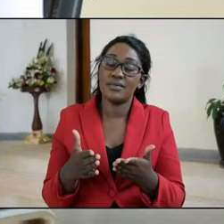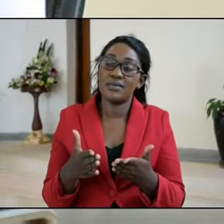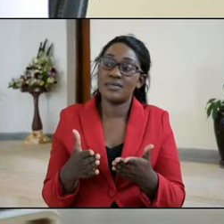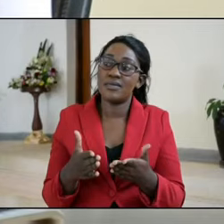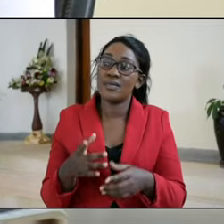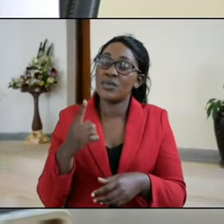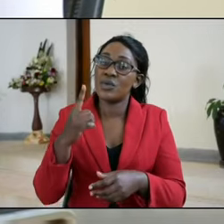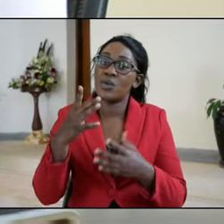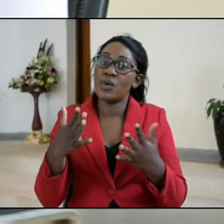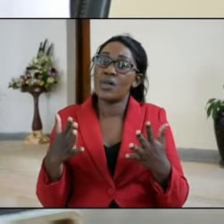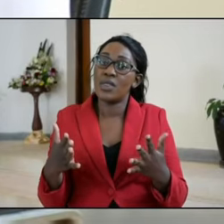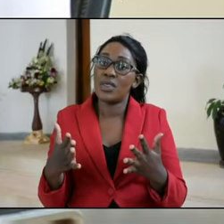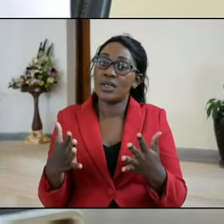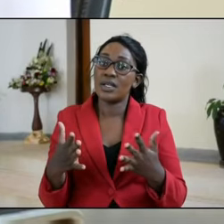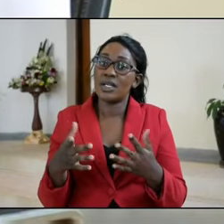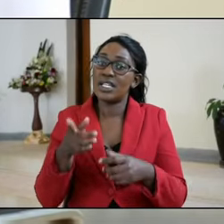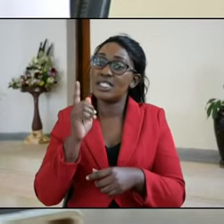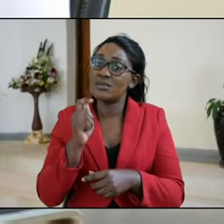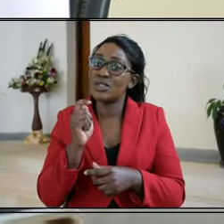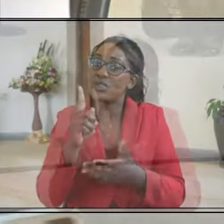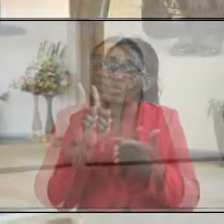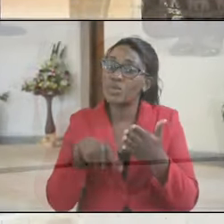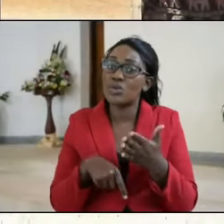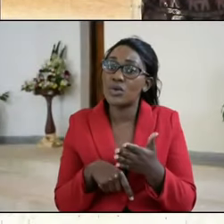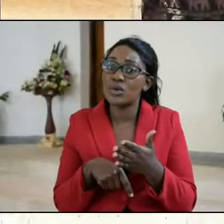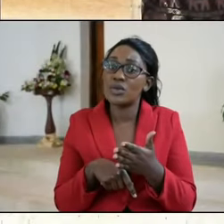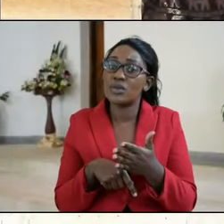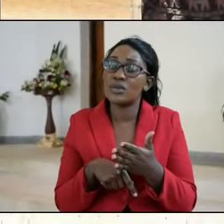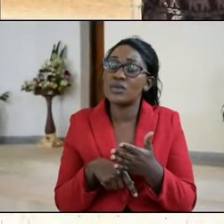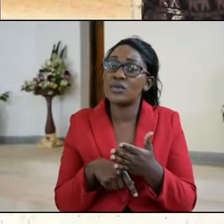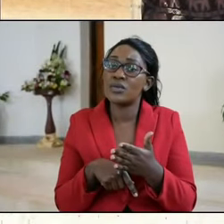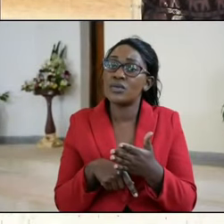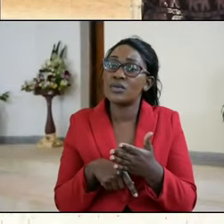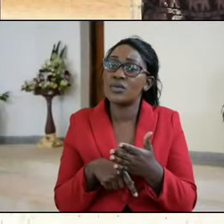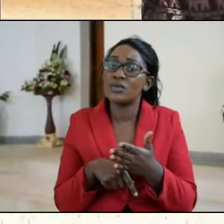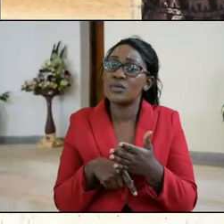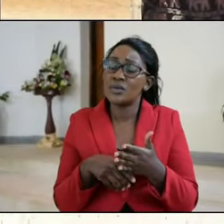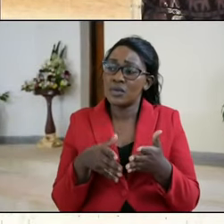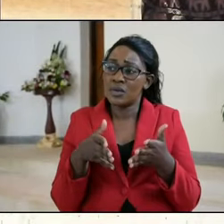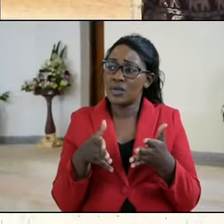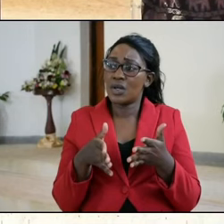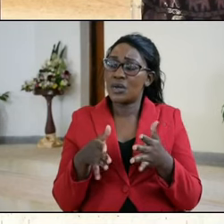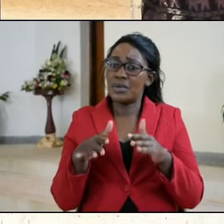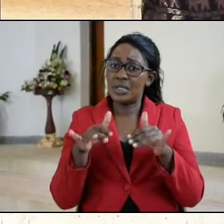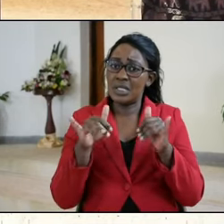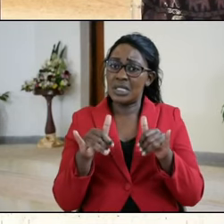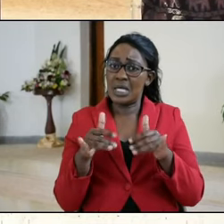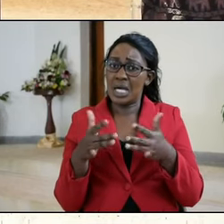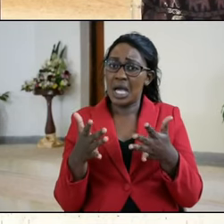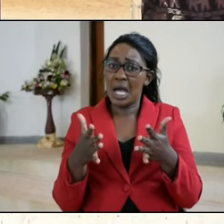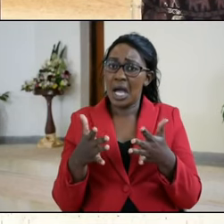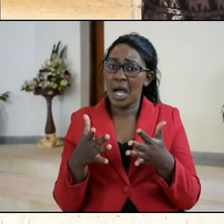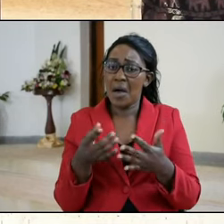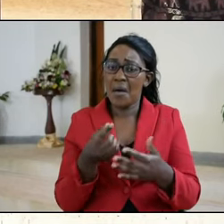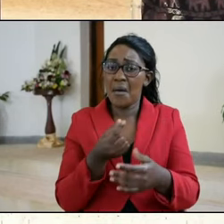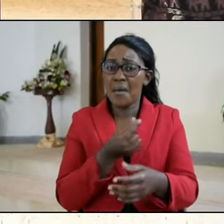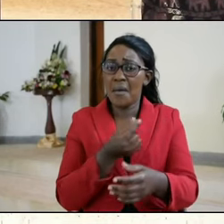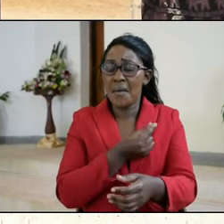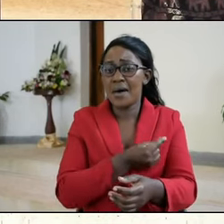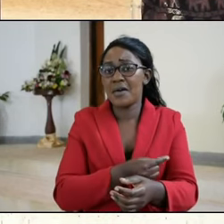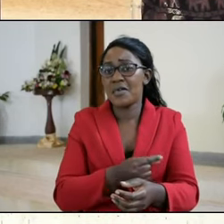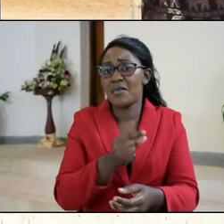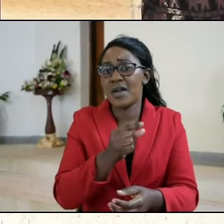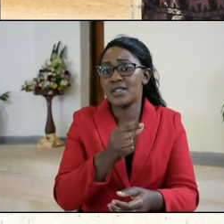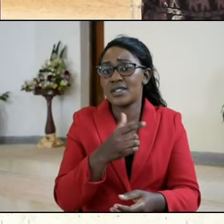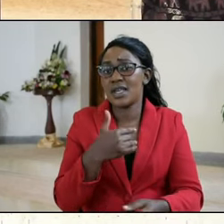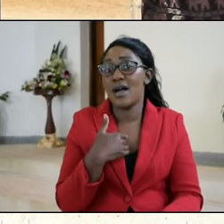big temptation we face these days is the notion that we live in the era of grace and we equate grace